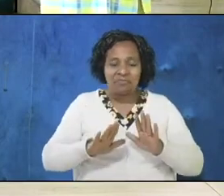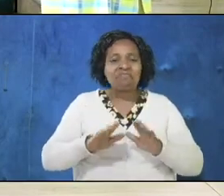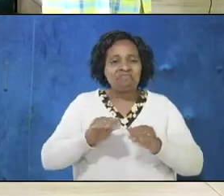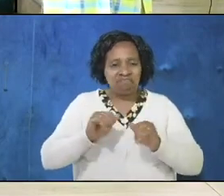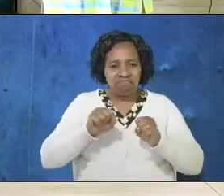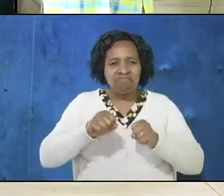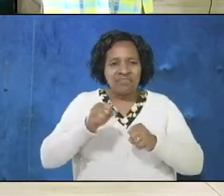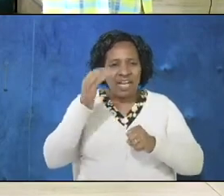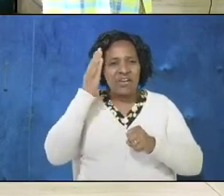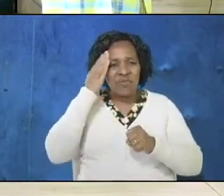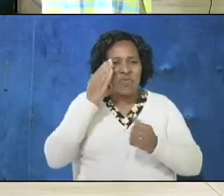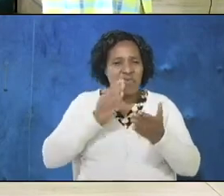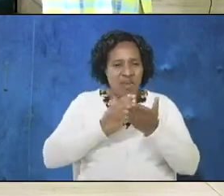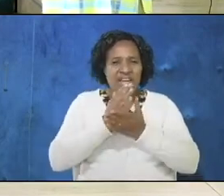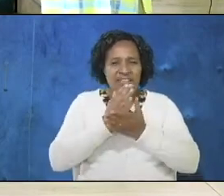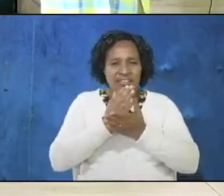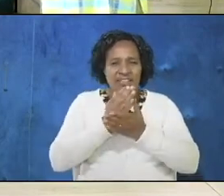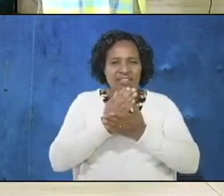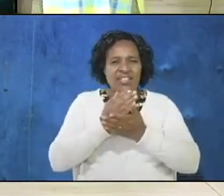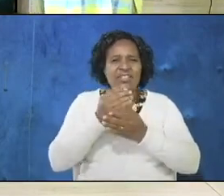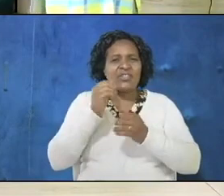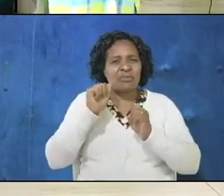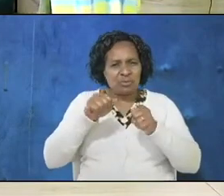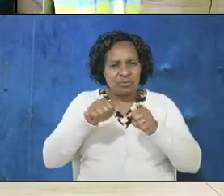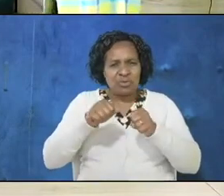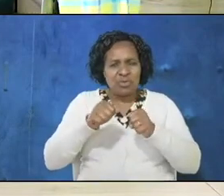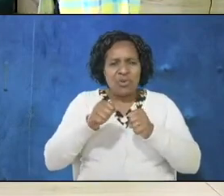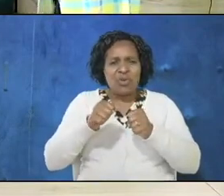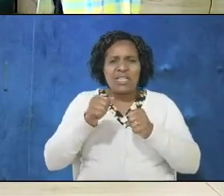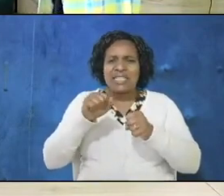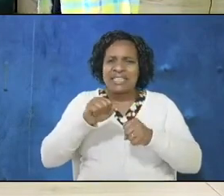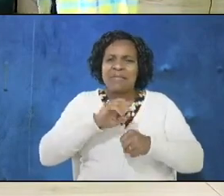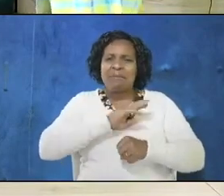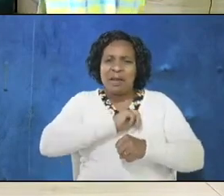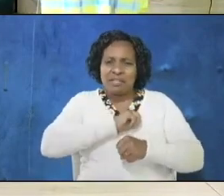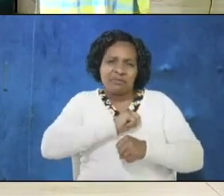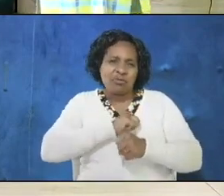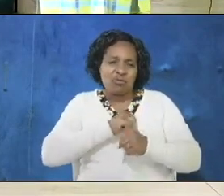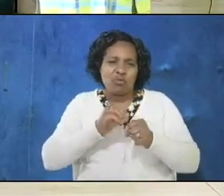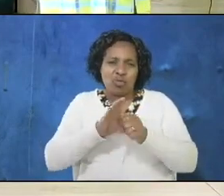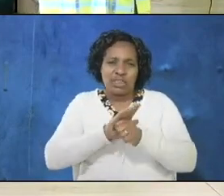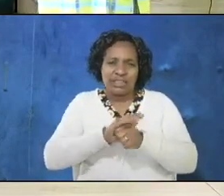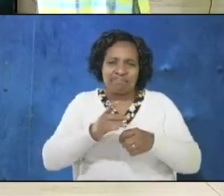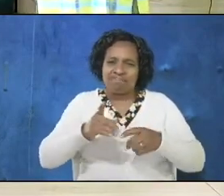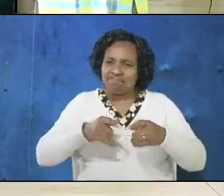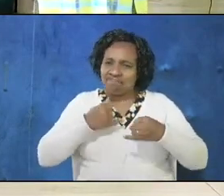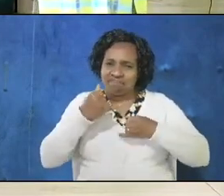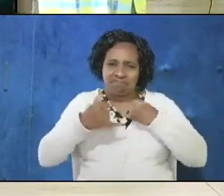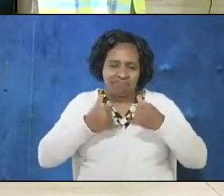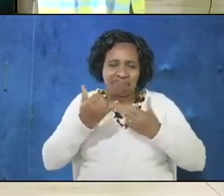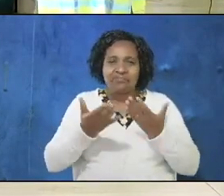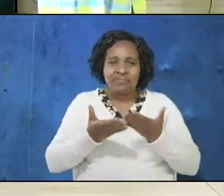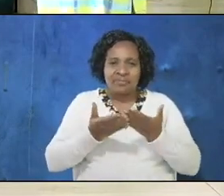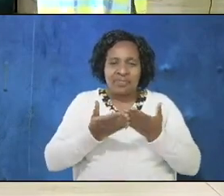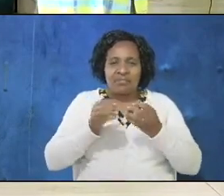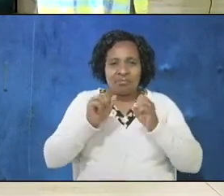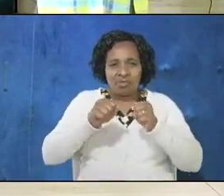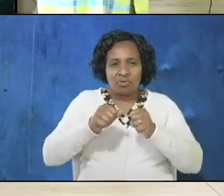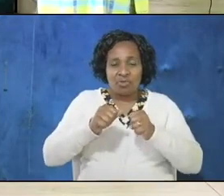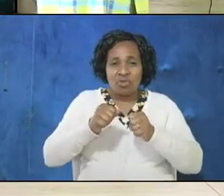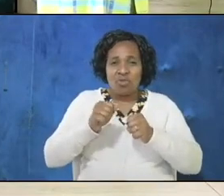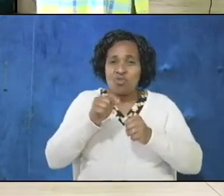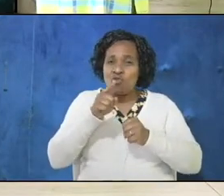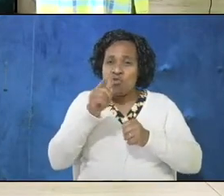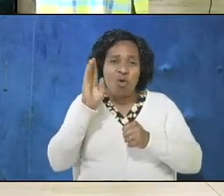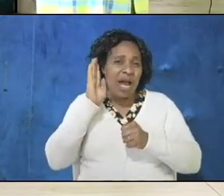know, right? Isn't He just marvelous and delightful? Oh, is He just me? Haven't